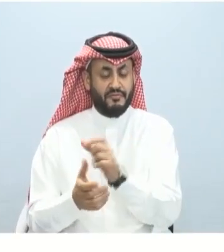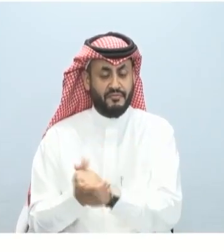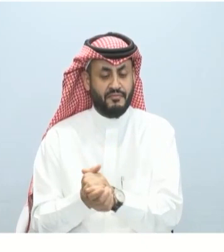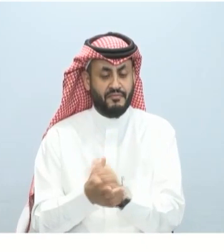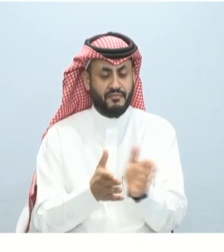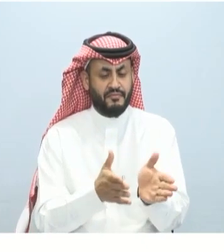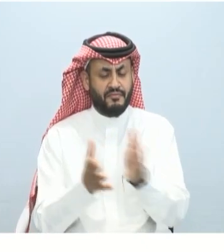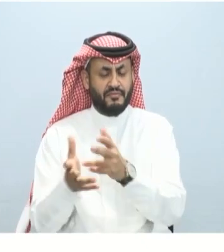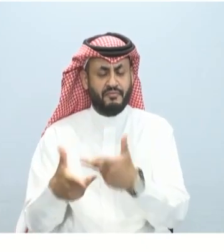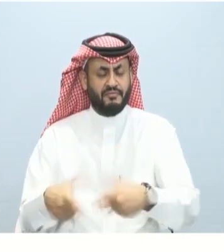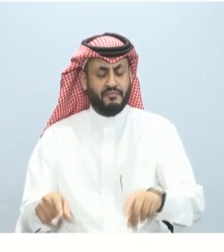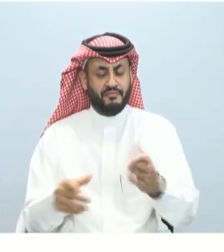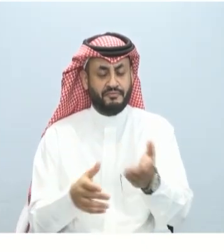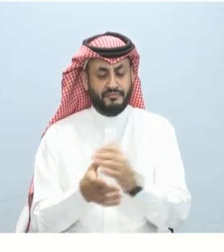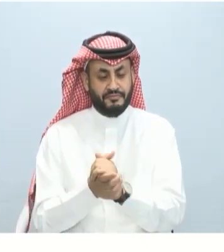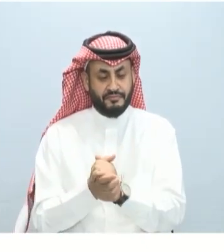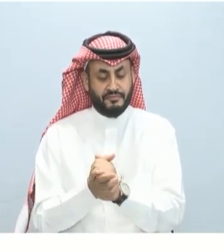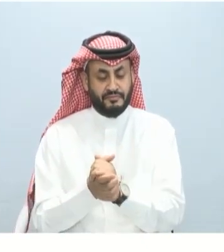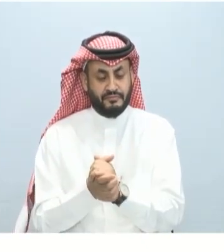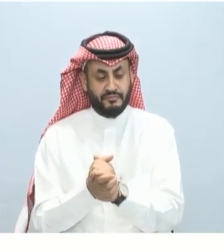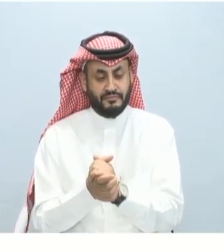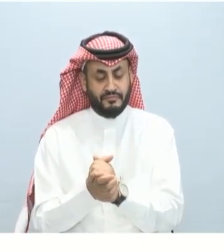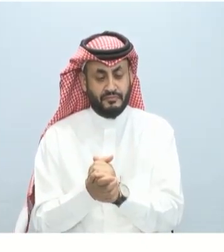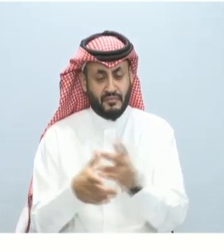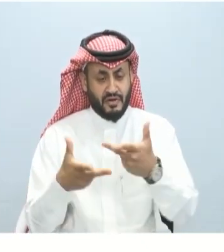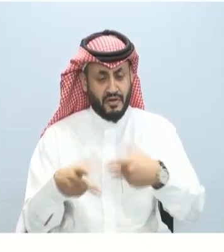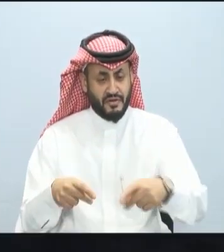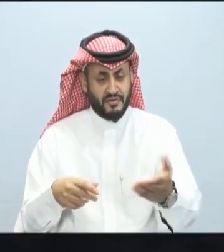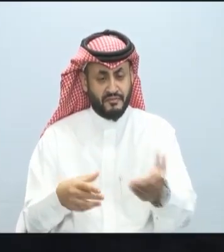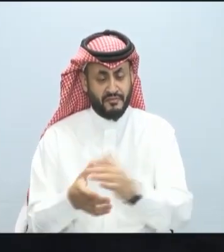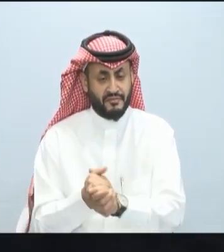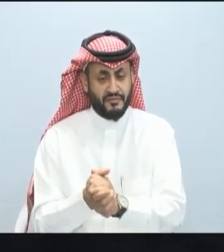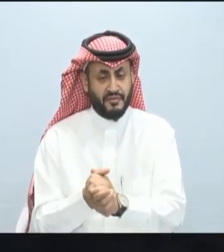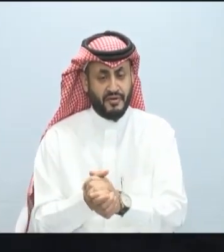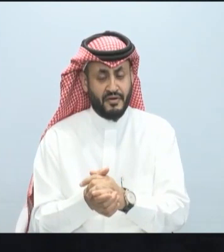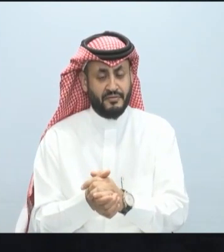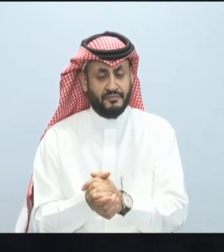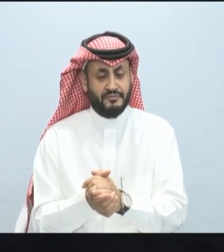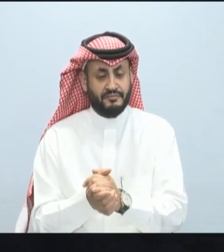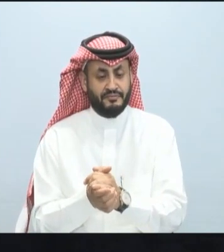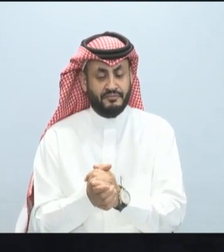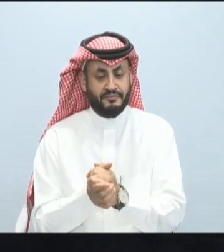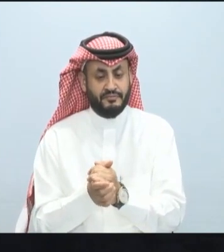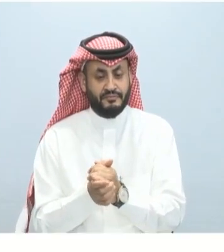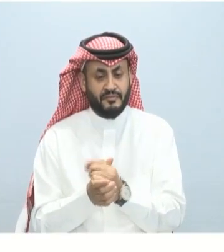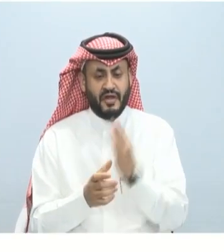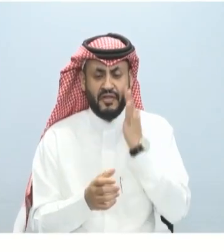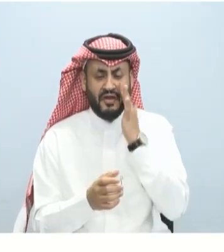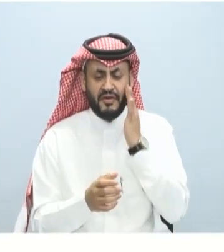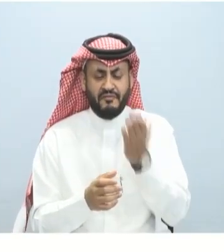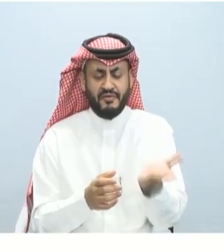Moving on to the last part, which is the closing paragraph or the closure. Now you can see that we have here,